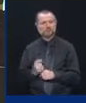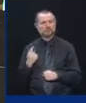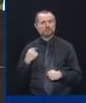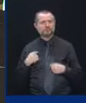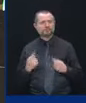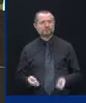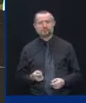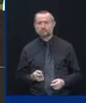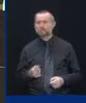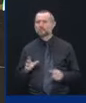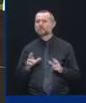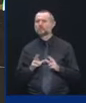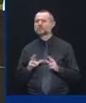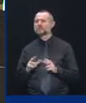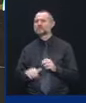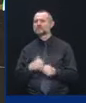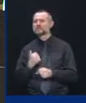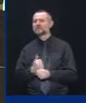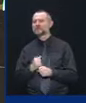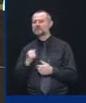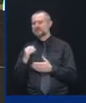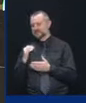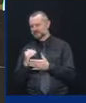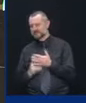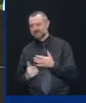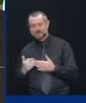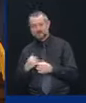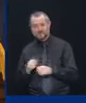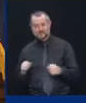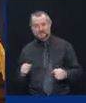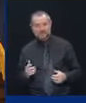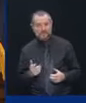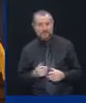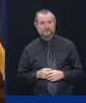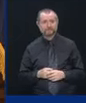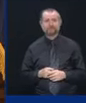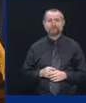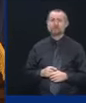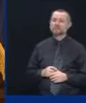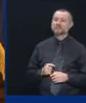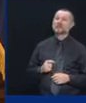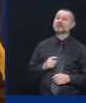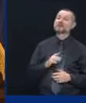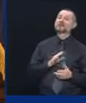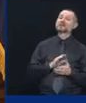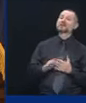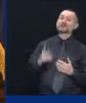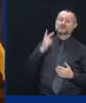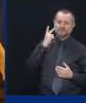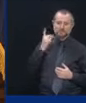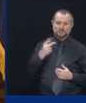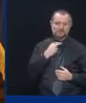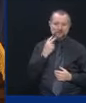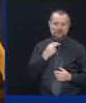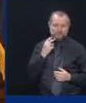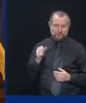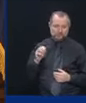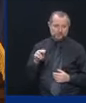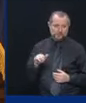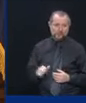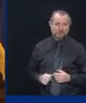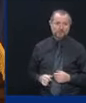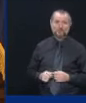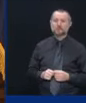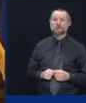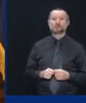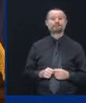help set safety guidelines. I would have to, Sonia, first, good to hear your voice, Sonia. I